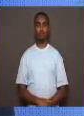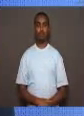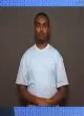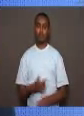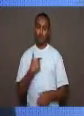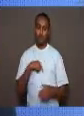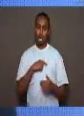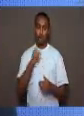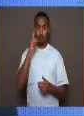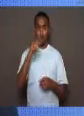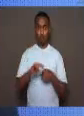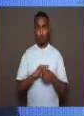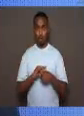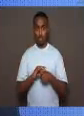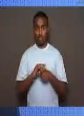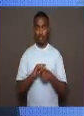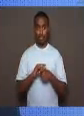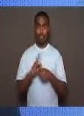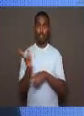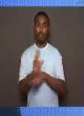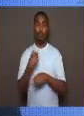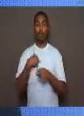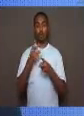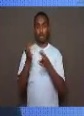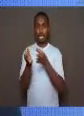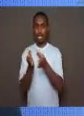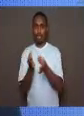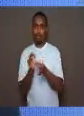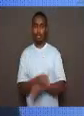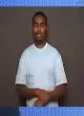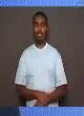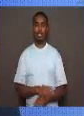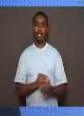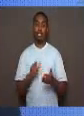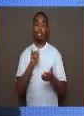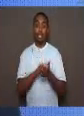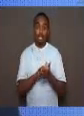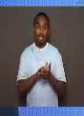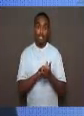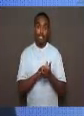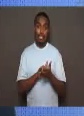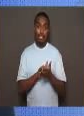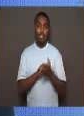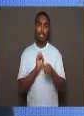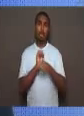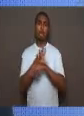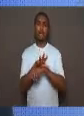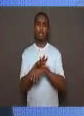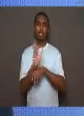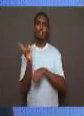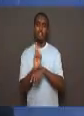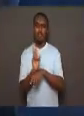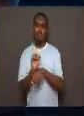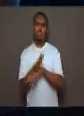We have one more aspect of the film that we need to explain, and that is the message of the